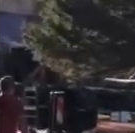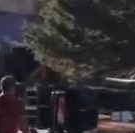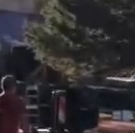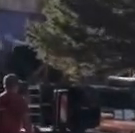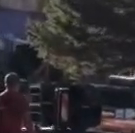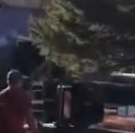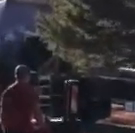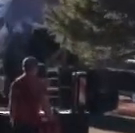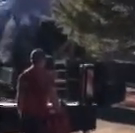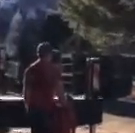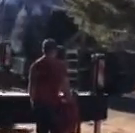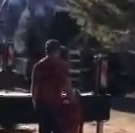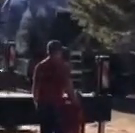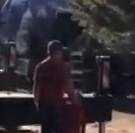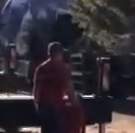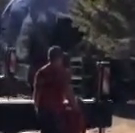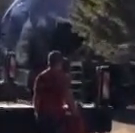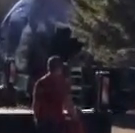Brittany, thank you.